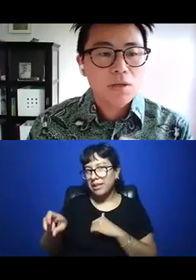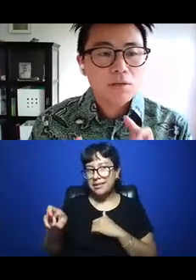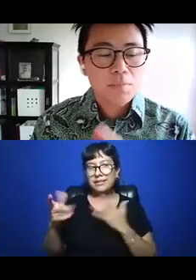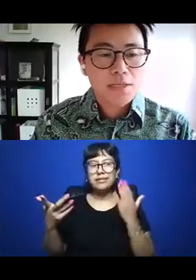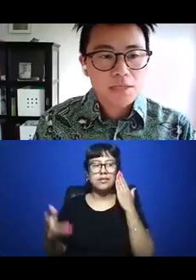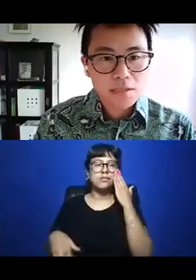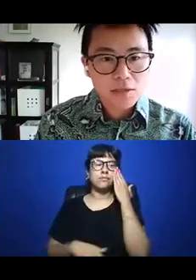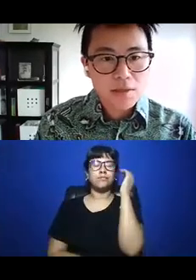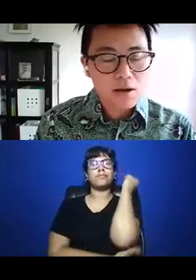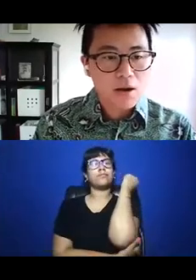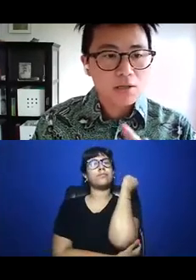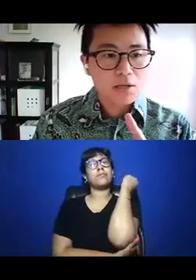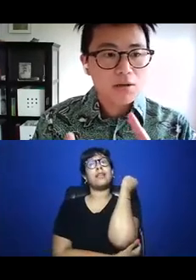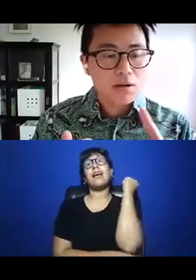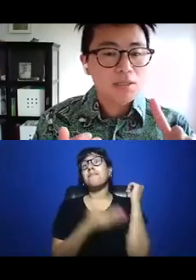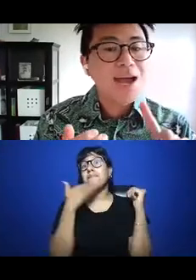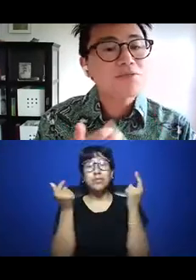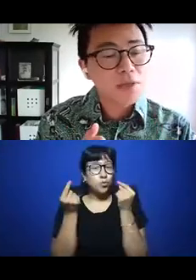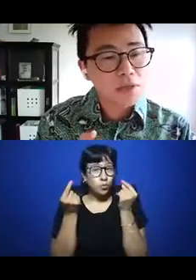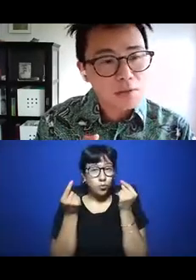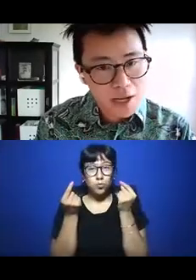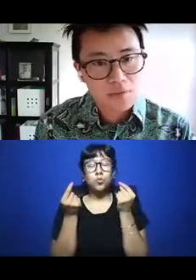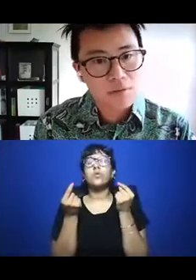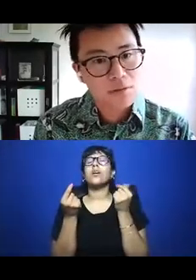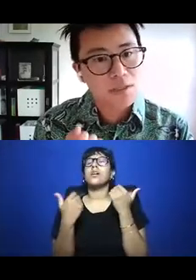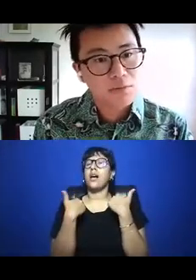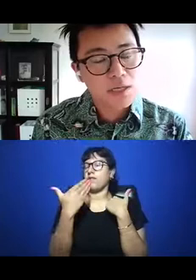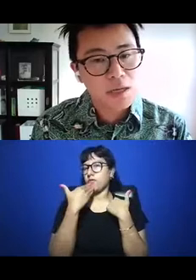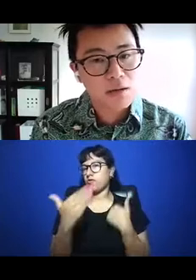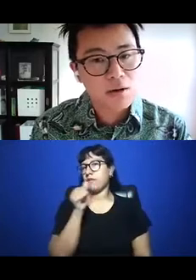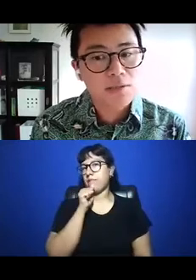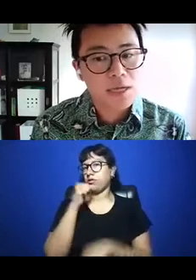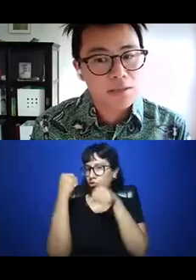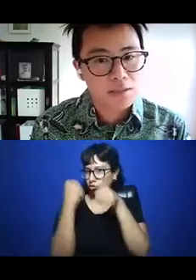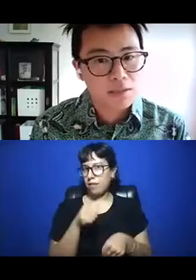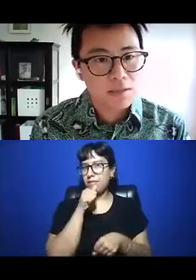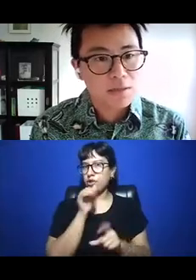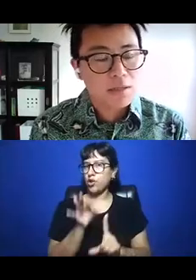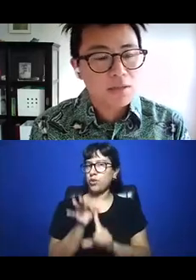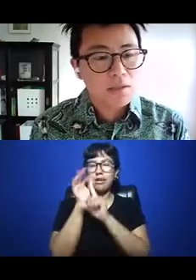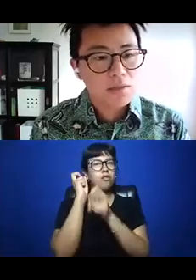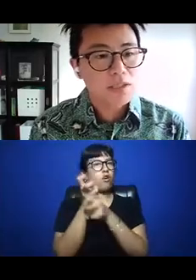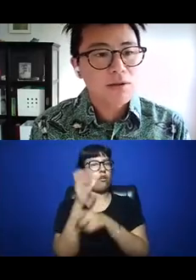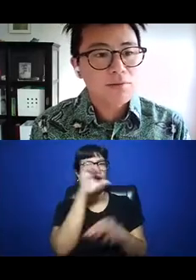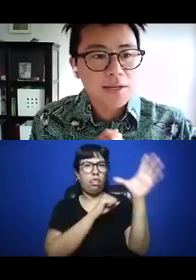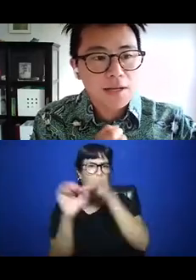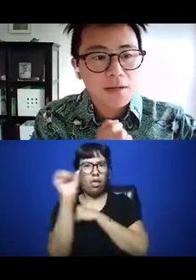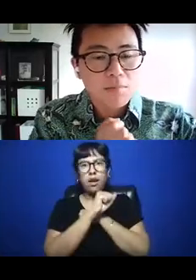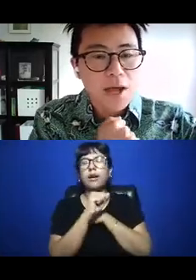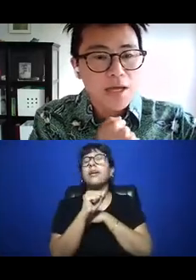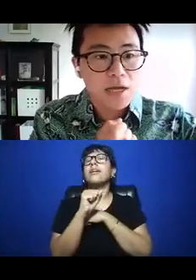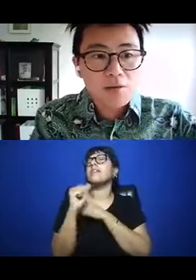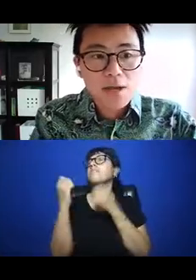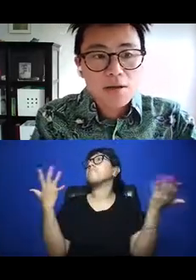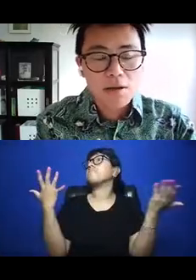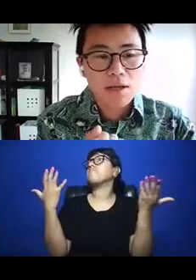So the best things to do there are to have a really good password that's unique and hard to guess. So it's generated